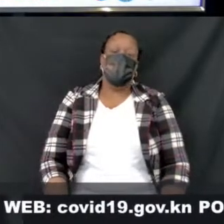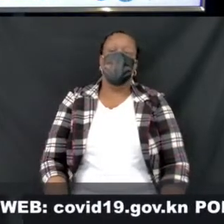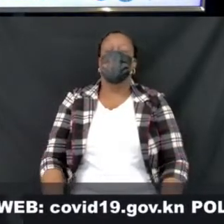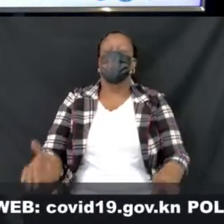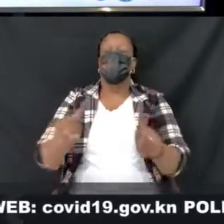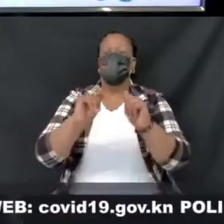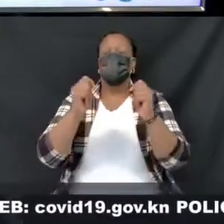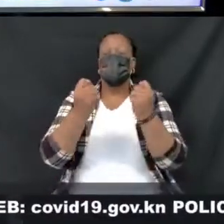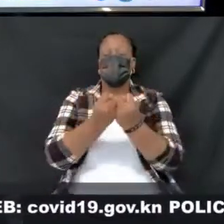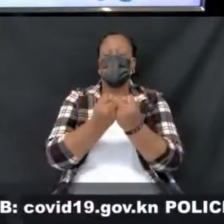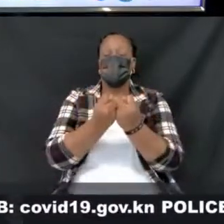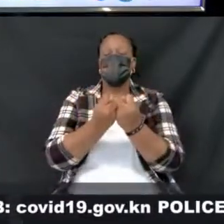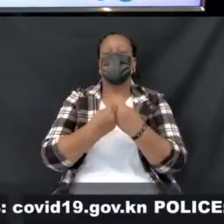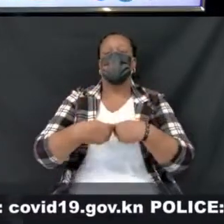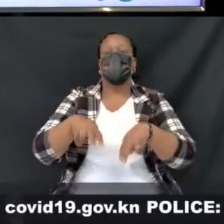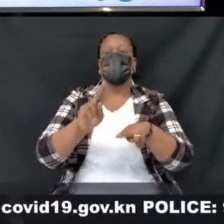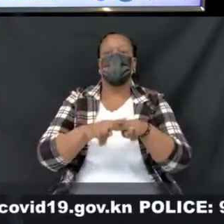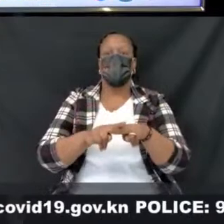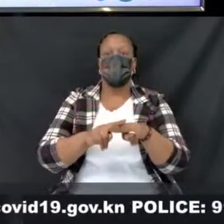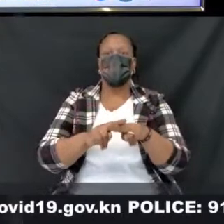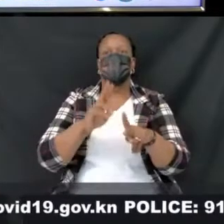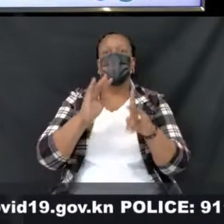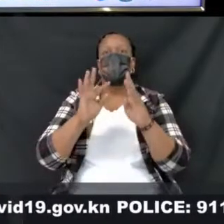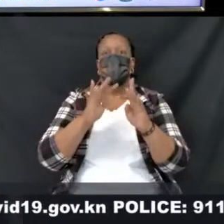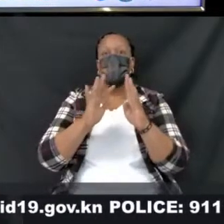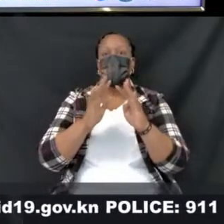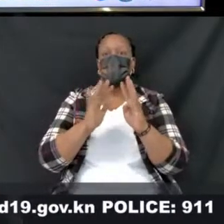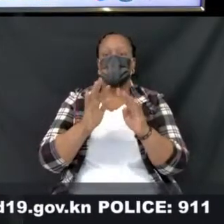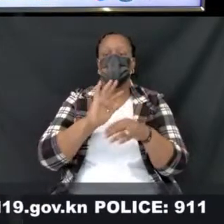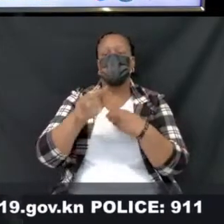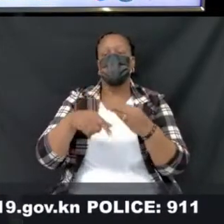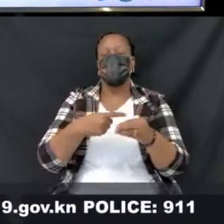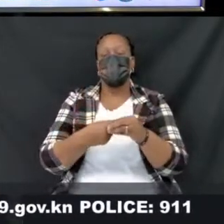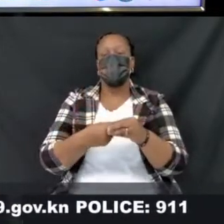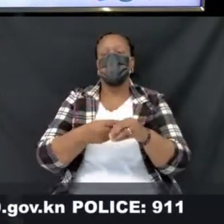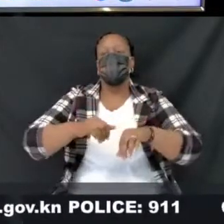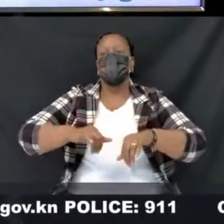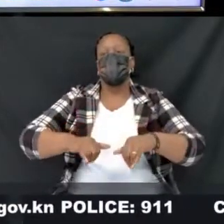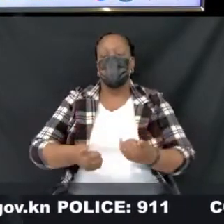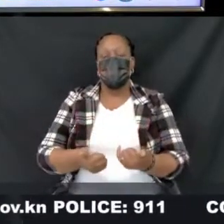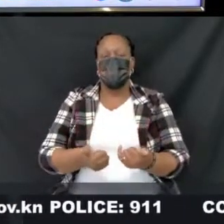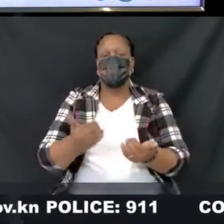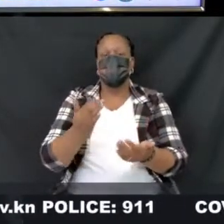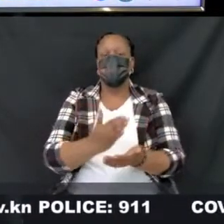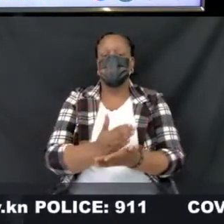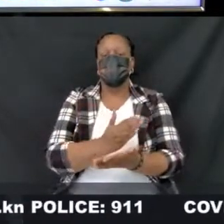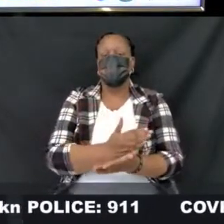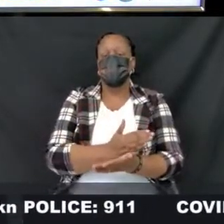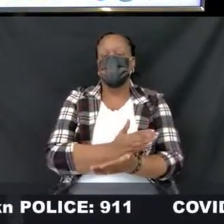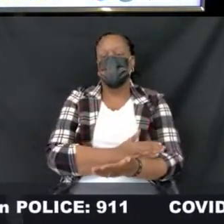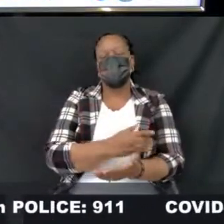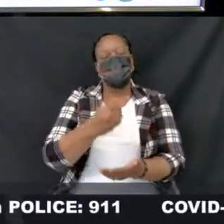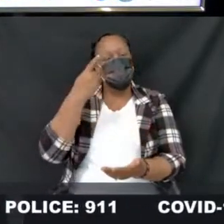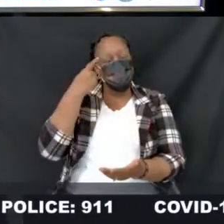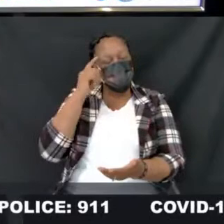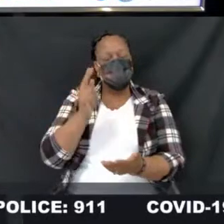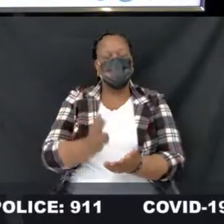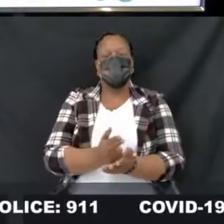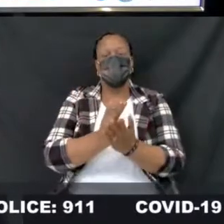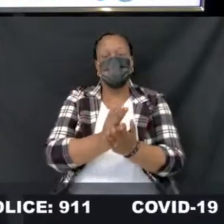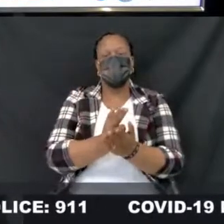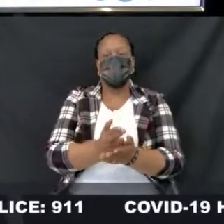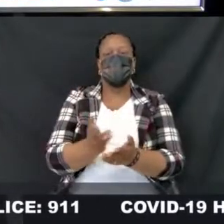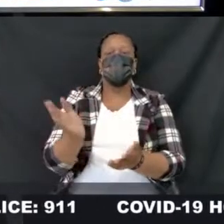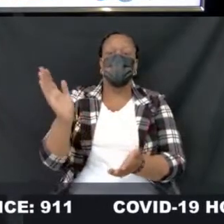medical, and the medical team as well, the NEOC, in terms of how the process goes. So it's just not a